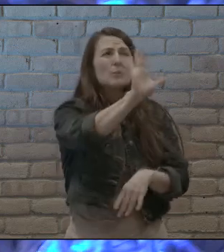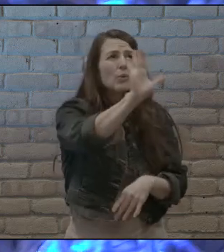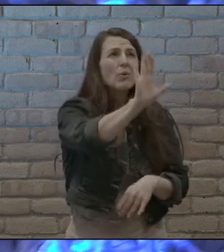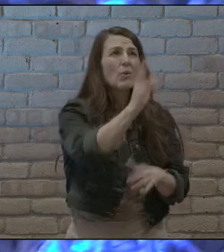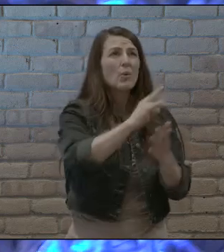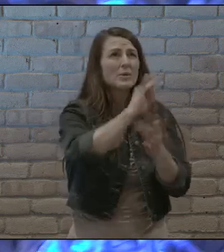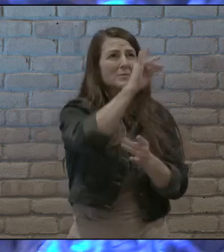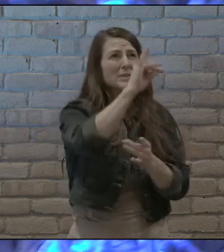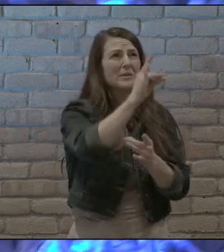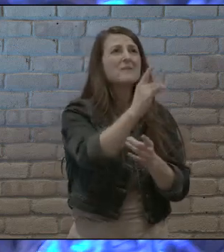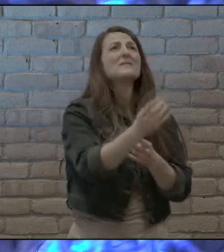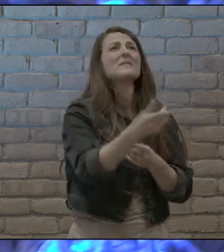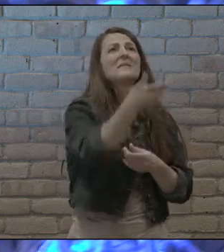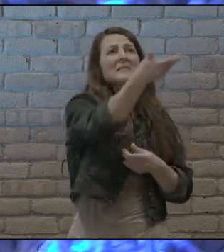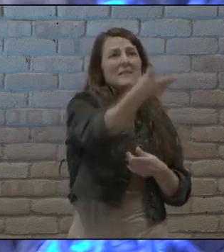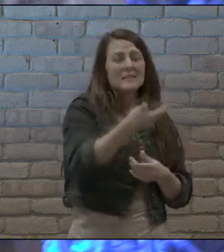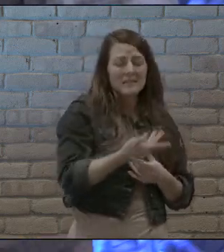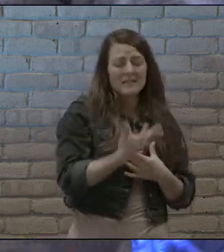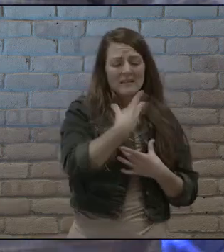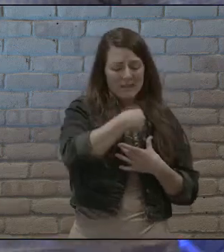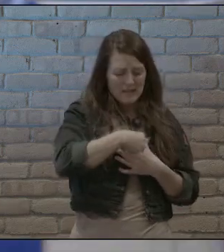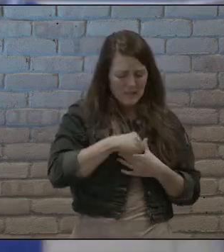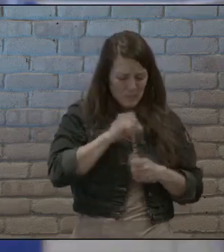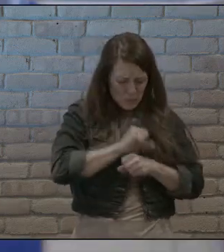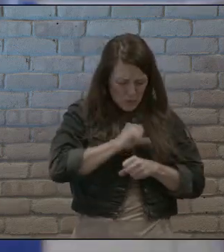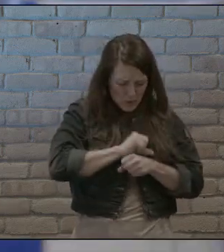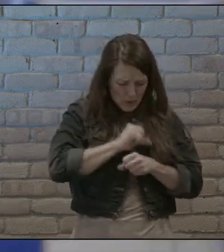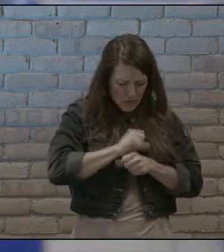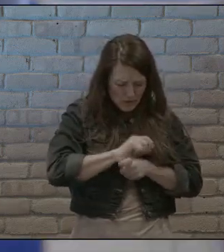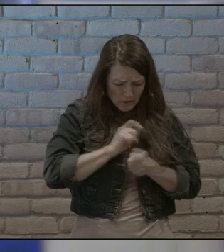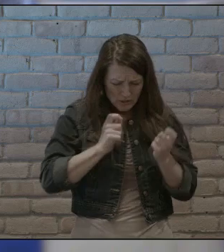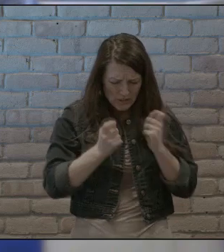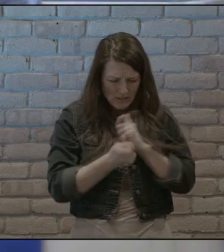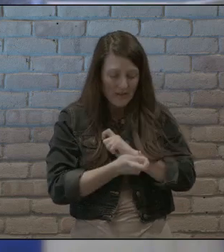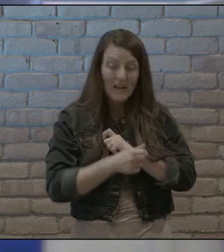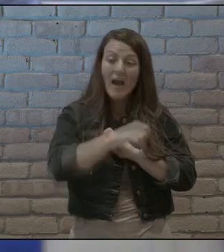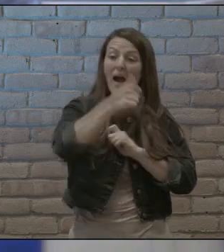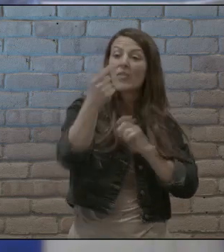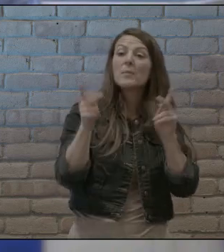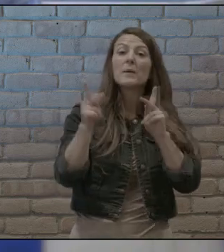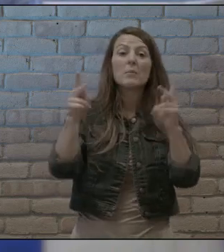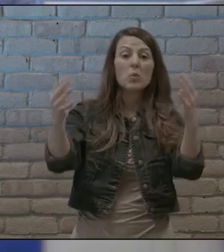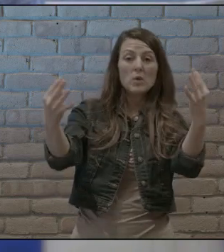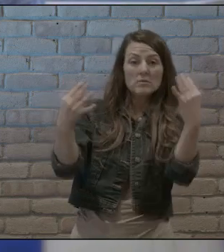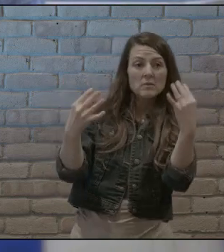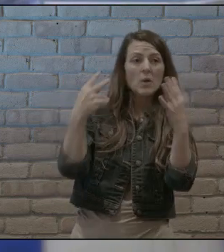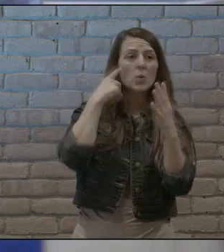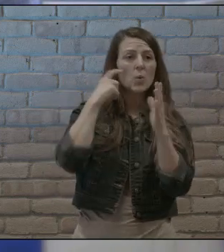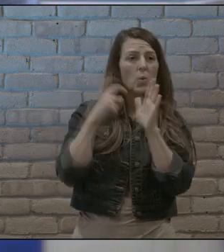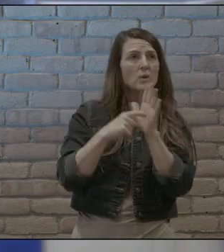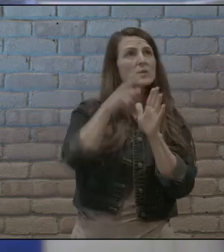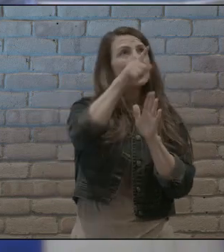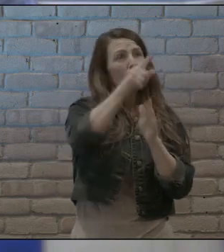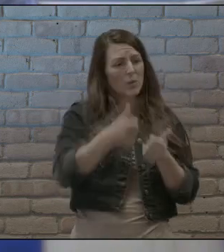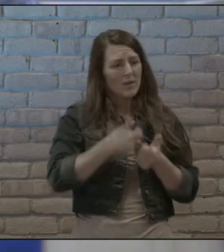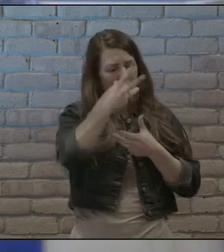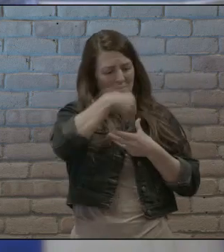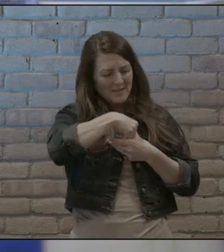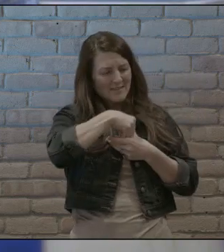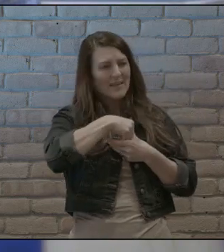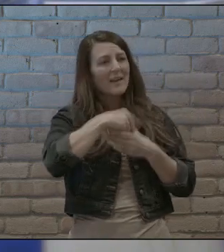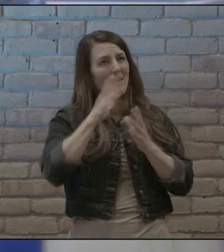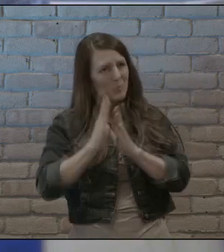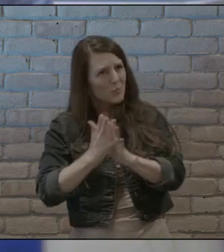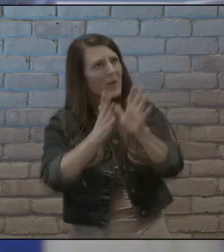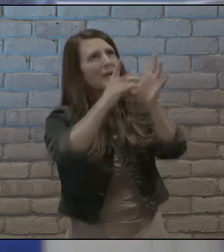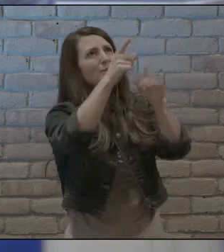Spirit, that others would see you living in us and give you glory. We pray this in